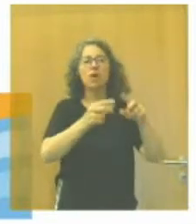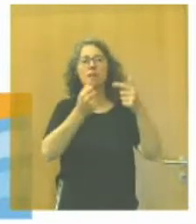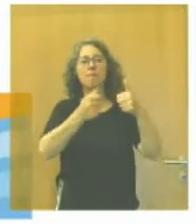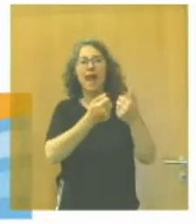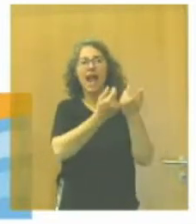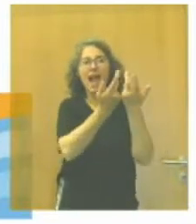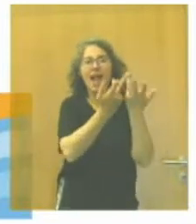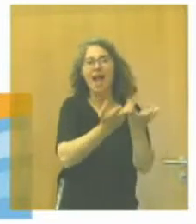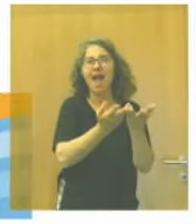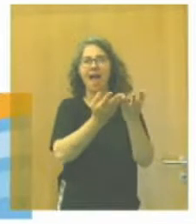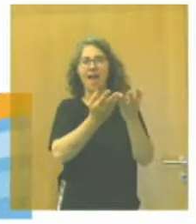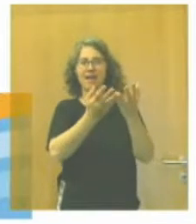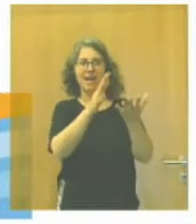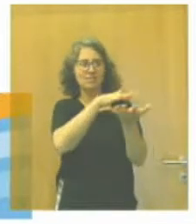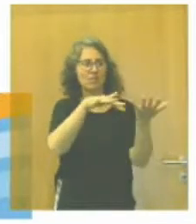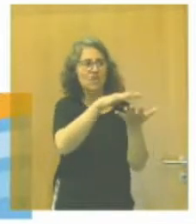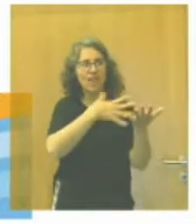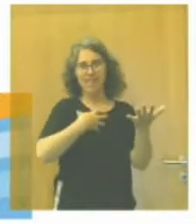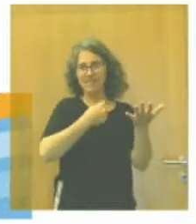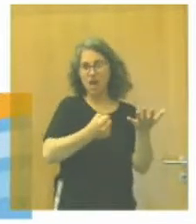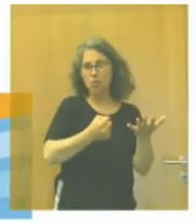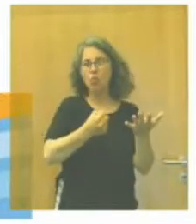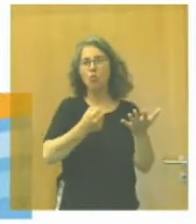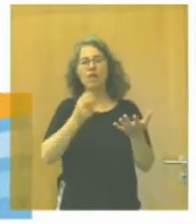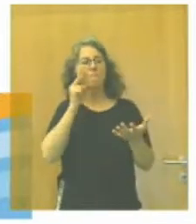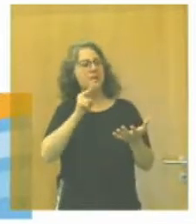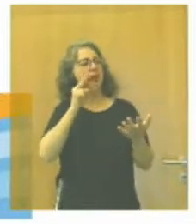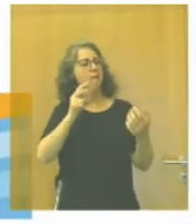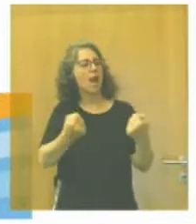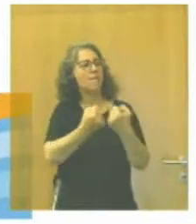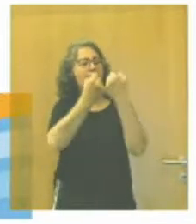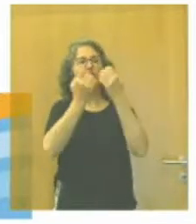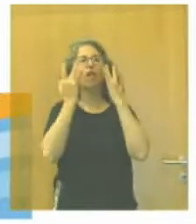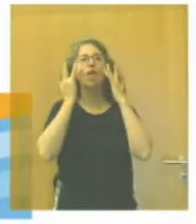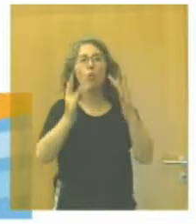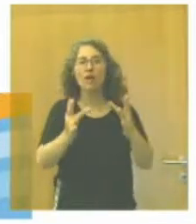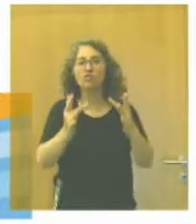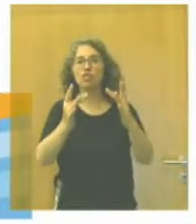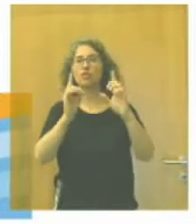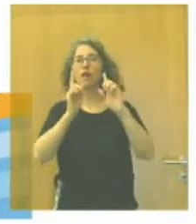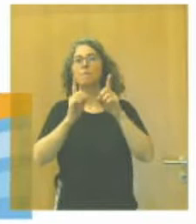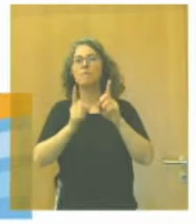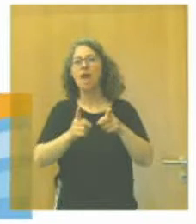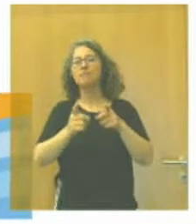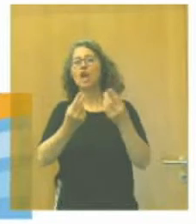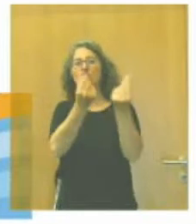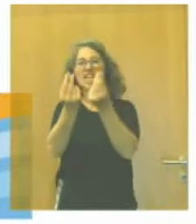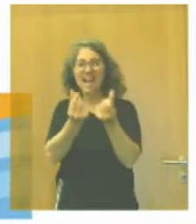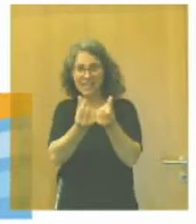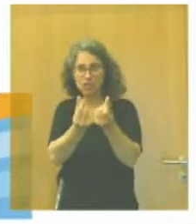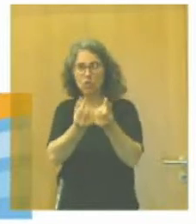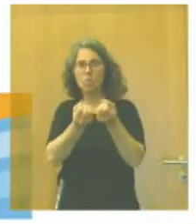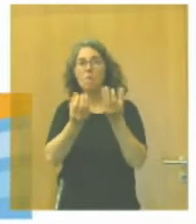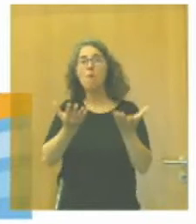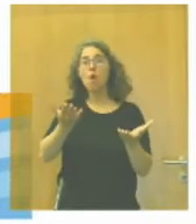different conditions, we looked at the impact on education and on income, because we know that health conditions that